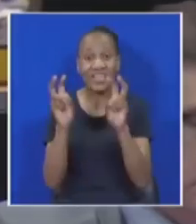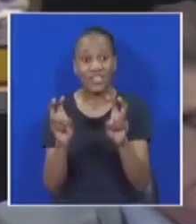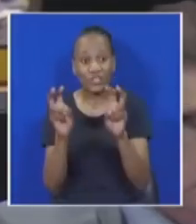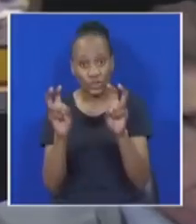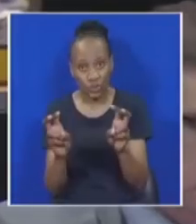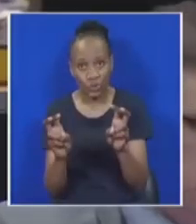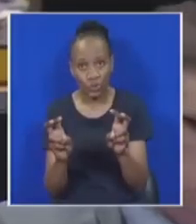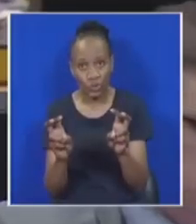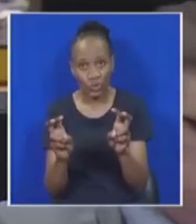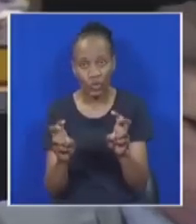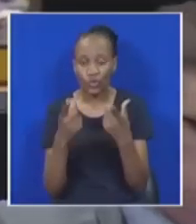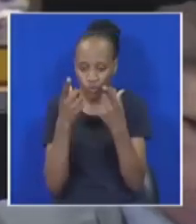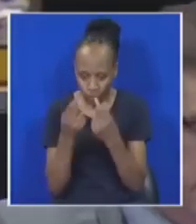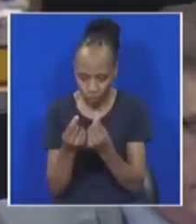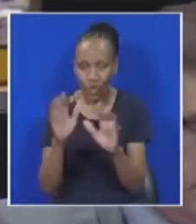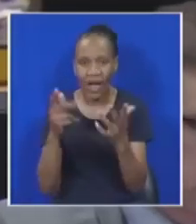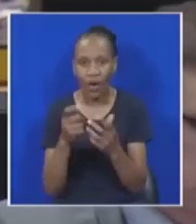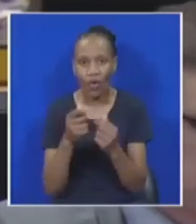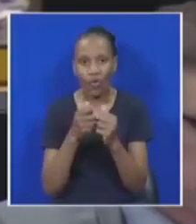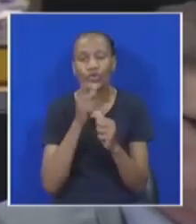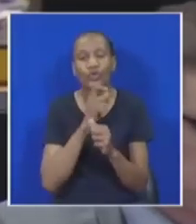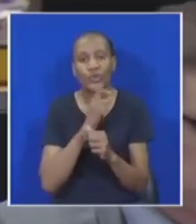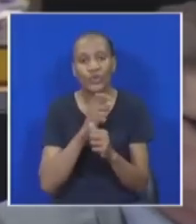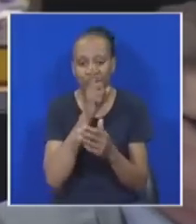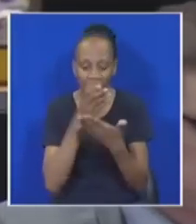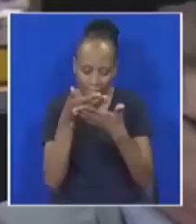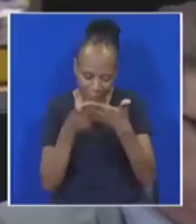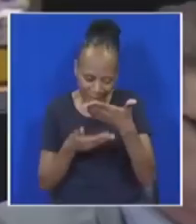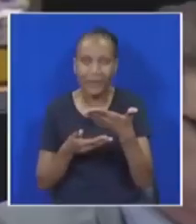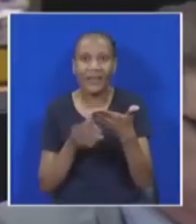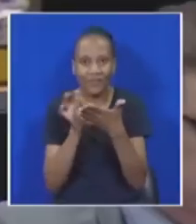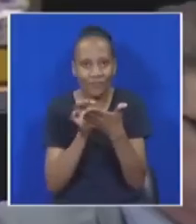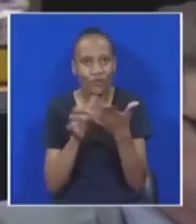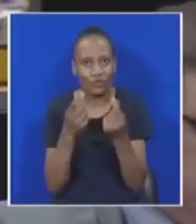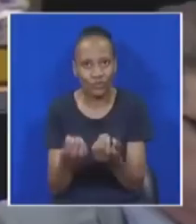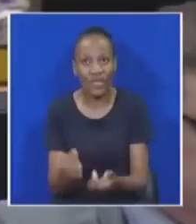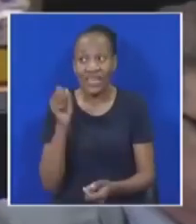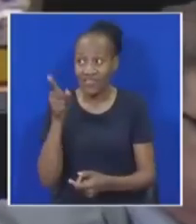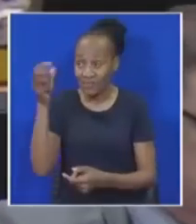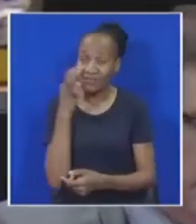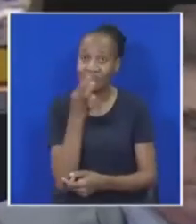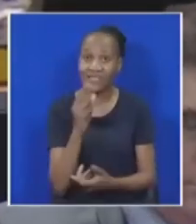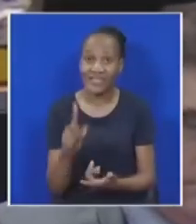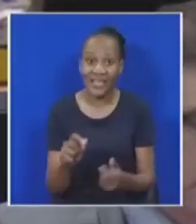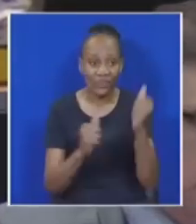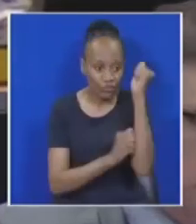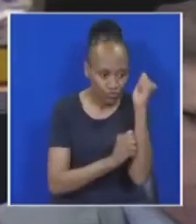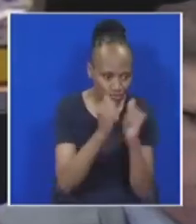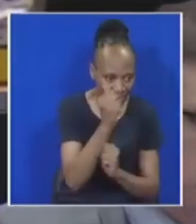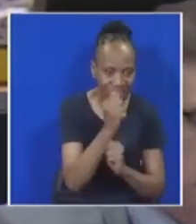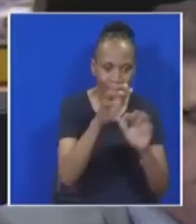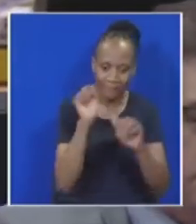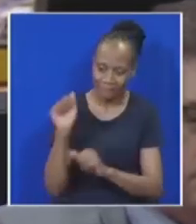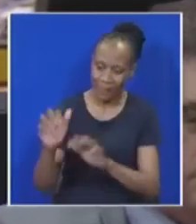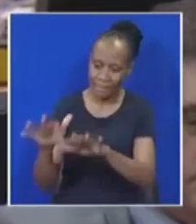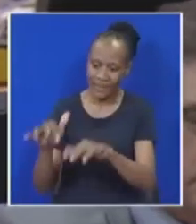via secret ballot, and we're saying it should be taken to that structure so that we can have a discussion about it. If you're saying an appropriate structure of Parliament must